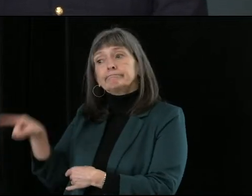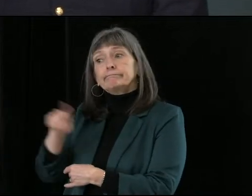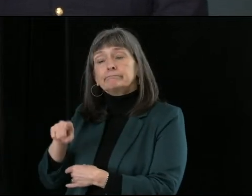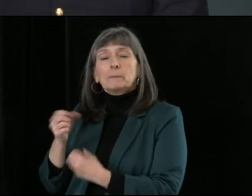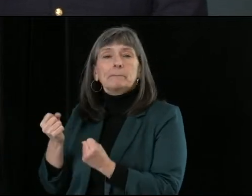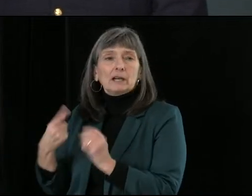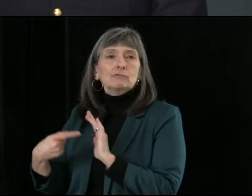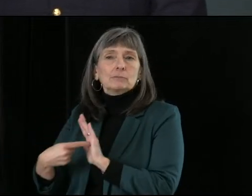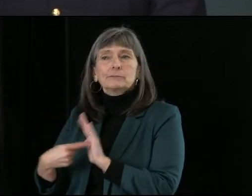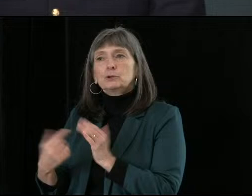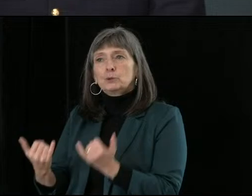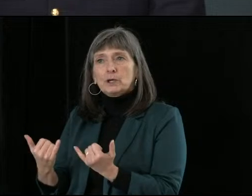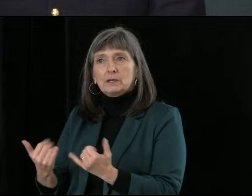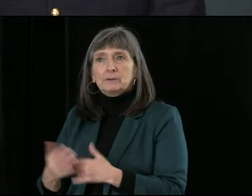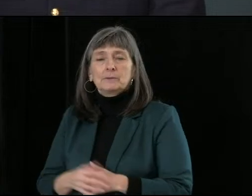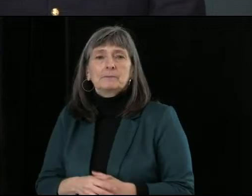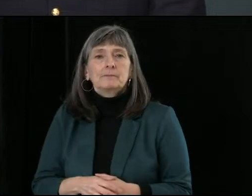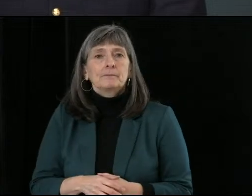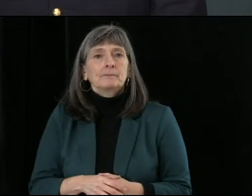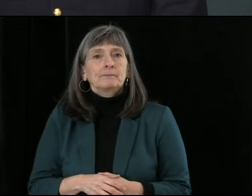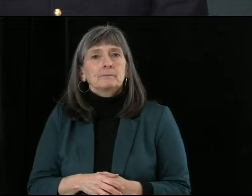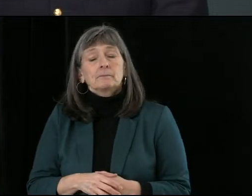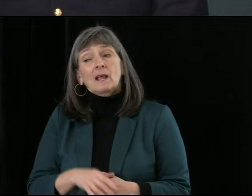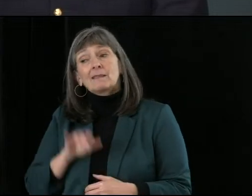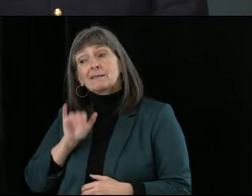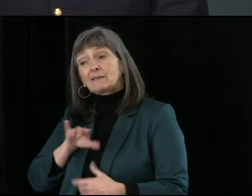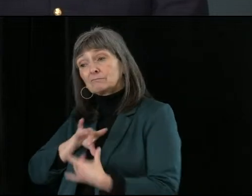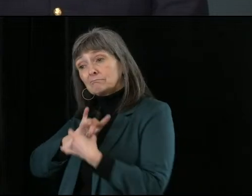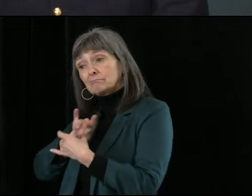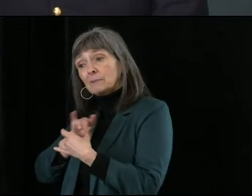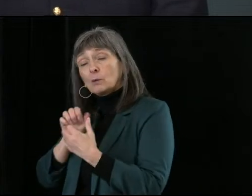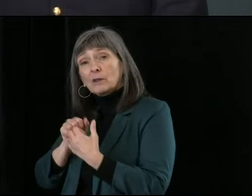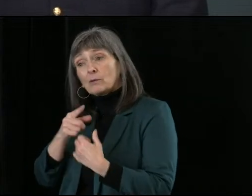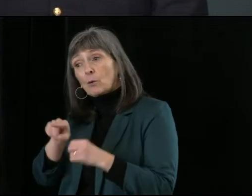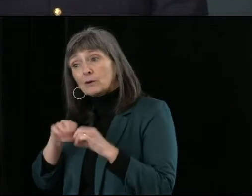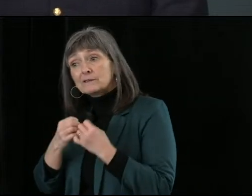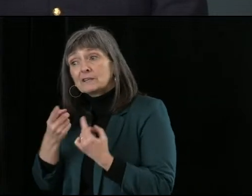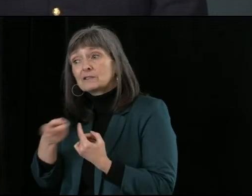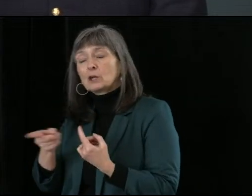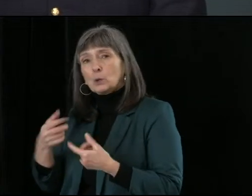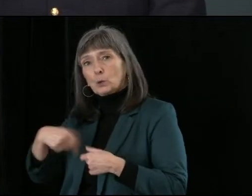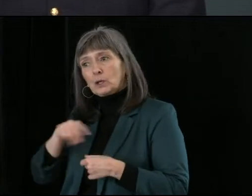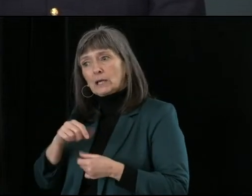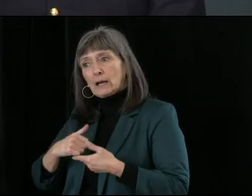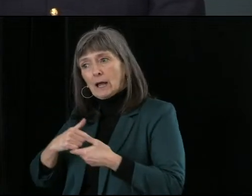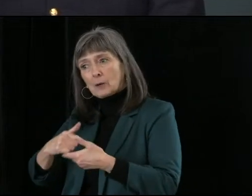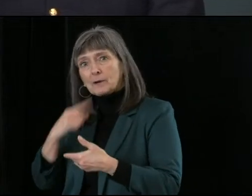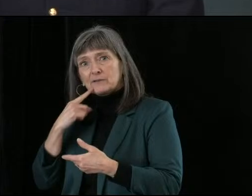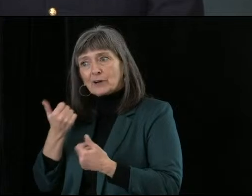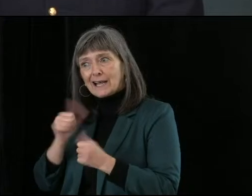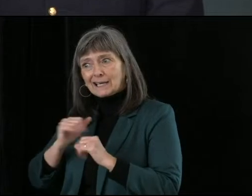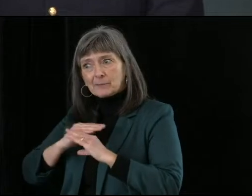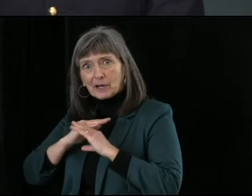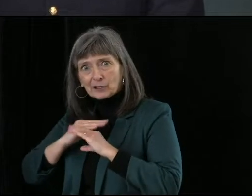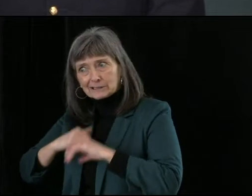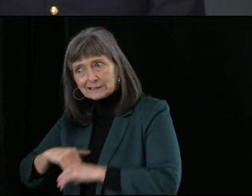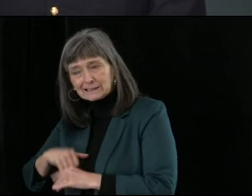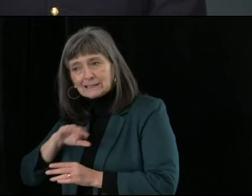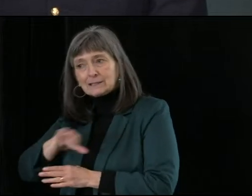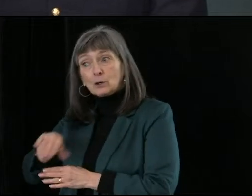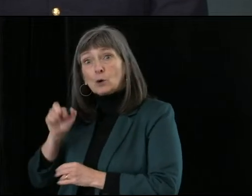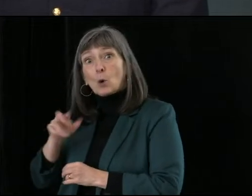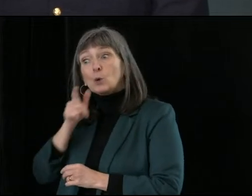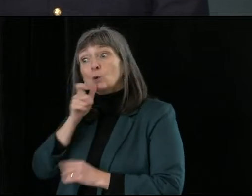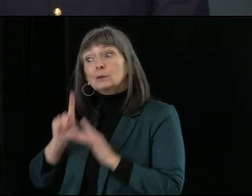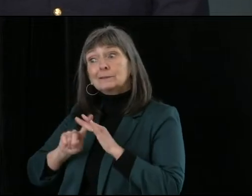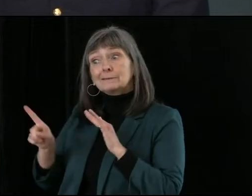are here today. These important relationships allow us the ability to break down barriers and meet and support those fleeing